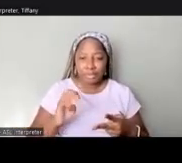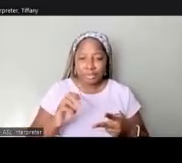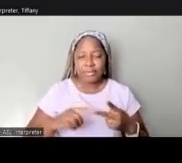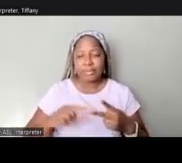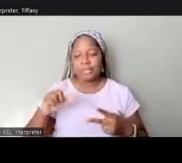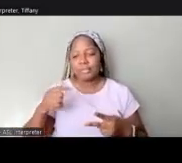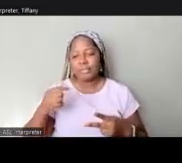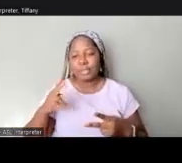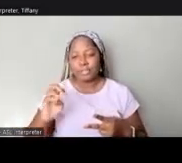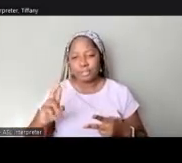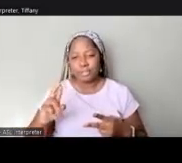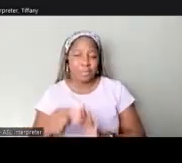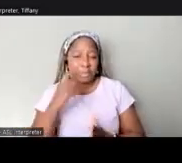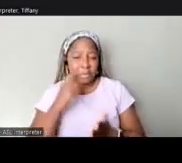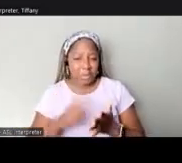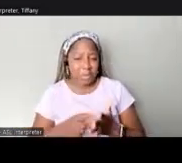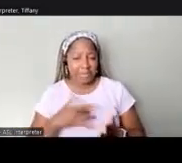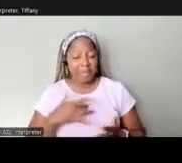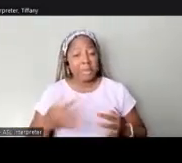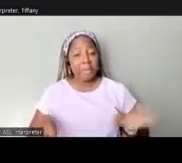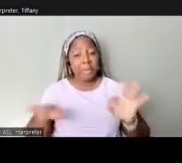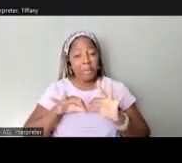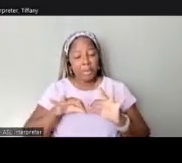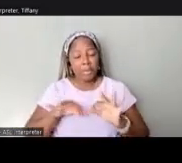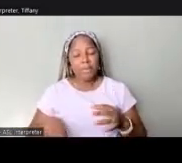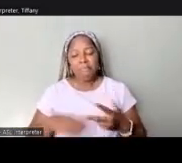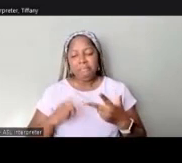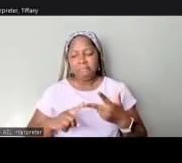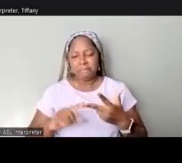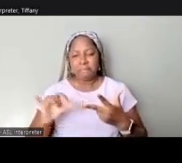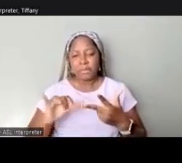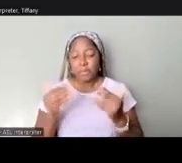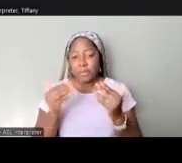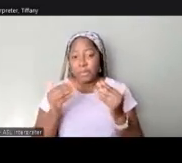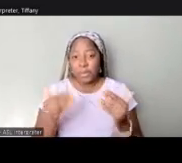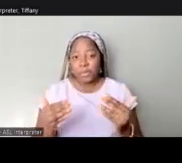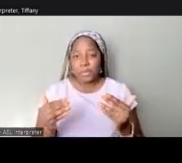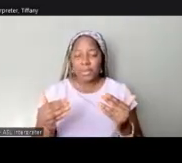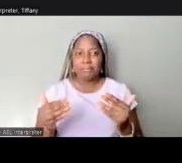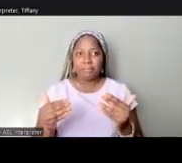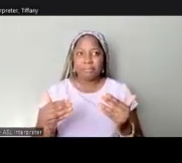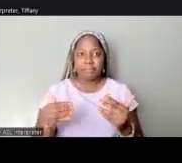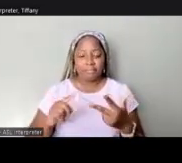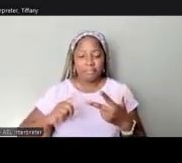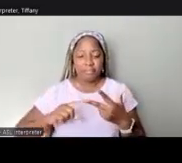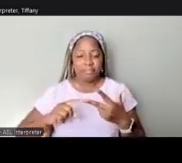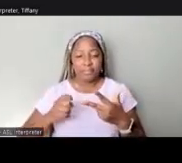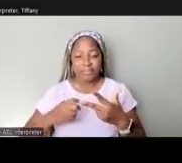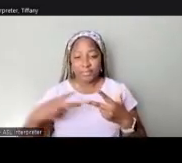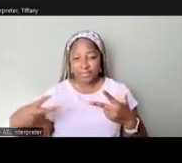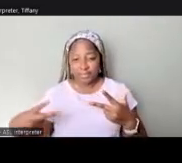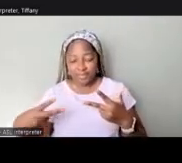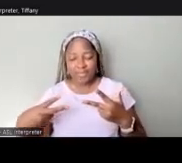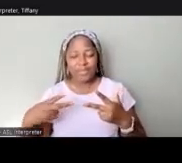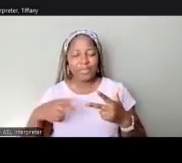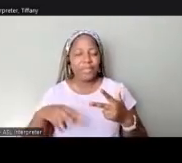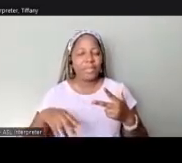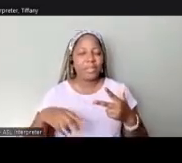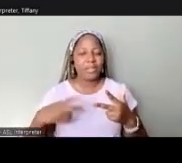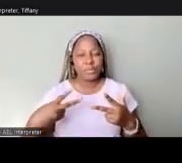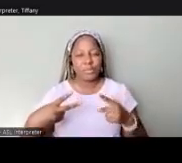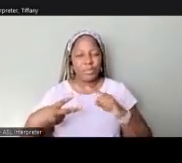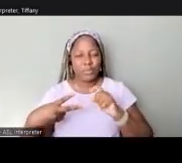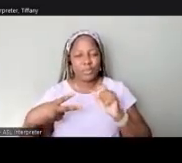other identities that are important to you, and then to have a conversation that considers these two questions. And I'll leave it to you, like where the emphasis